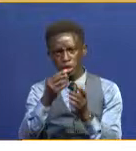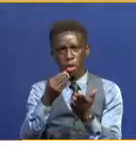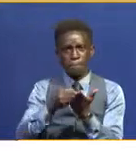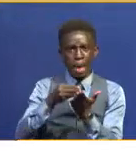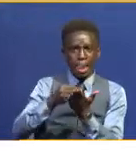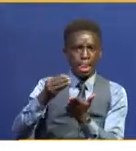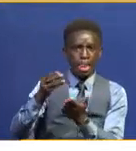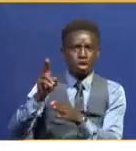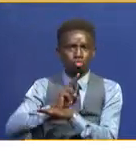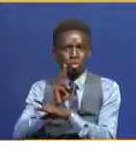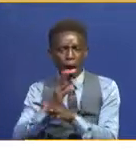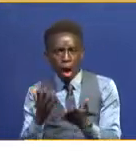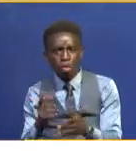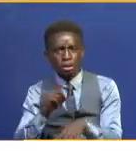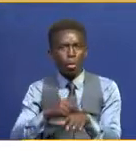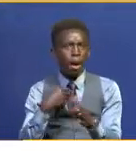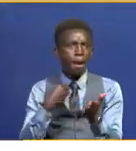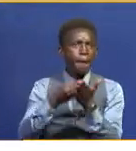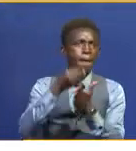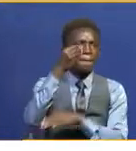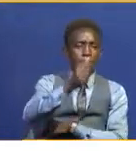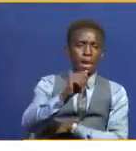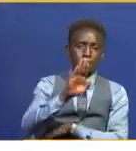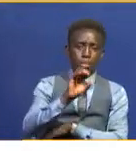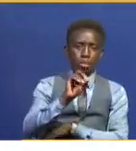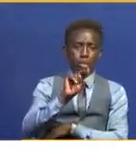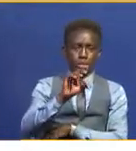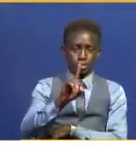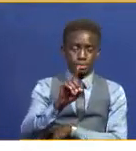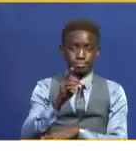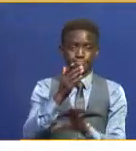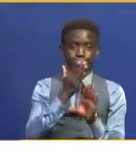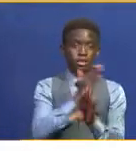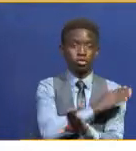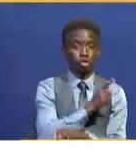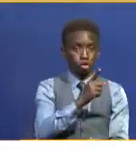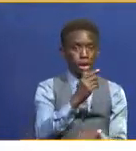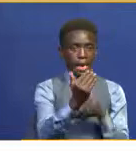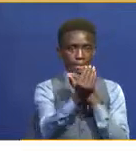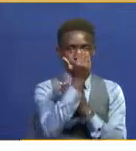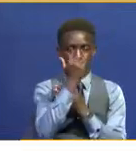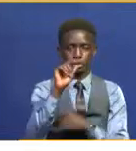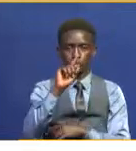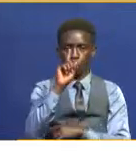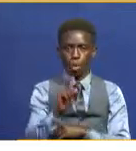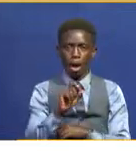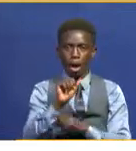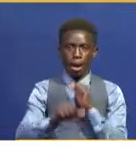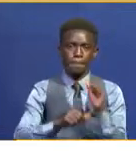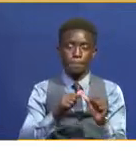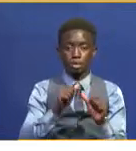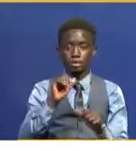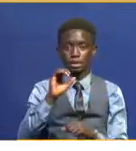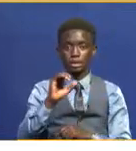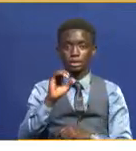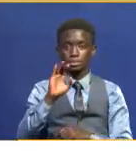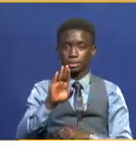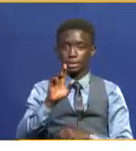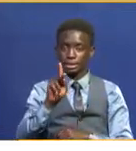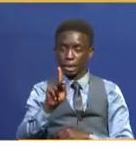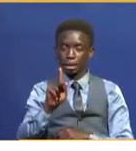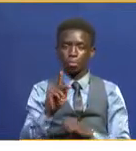buying those particular bonds. Now, earlier on, you'd asked a question about the central bank and